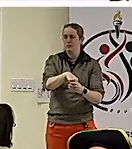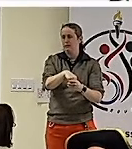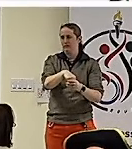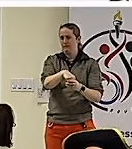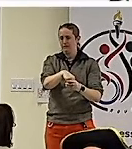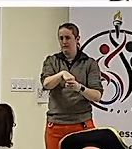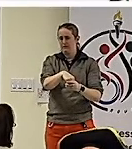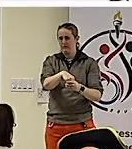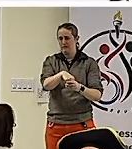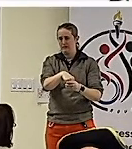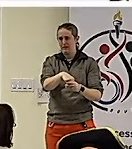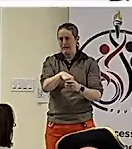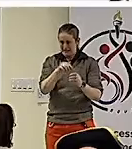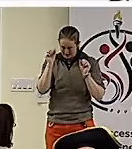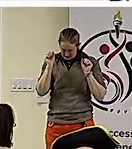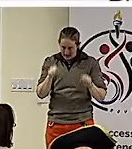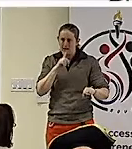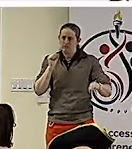out of reach.